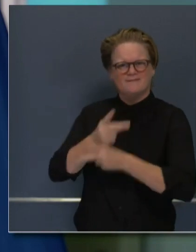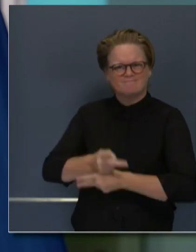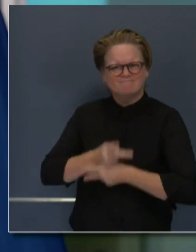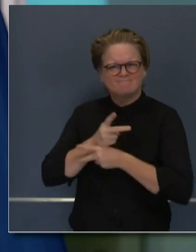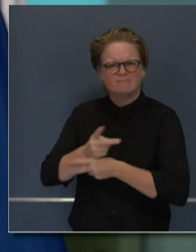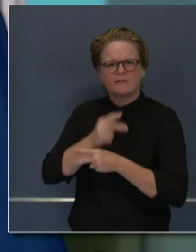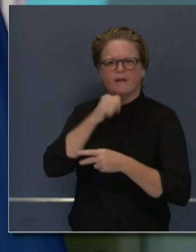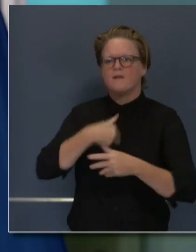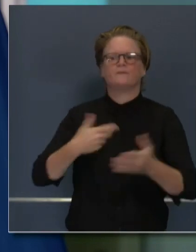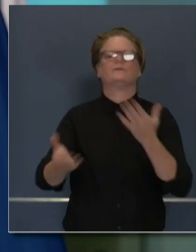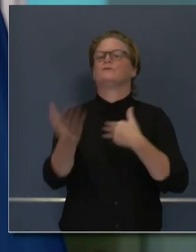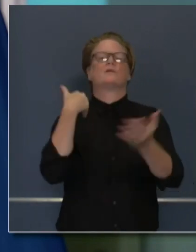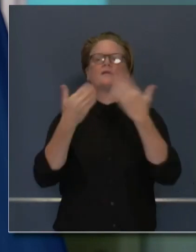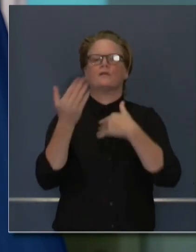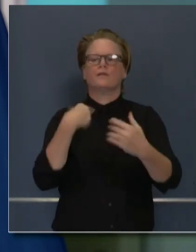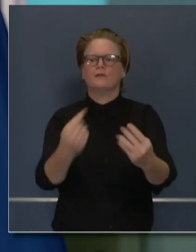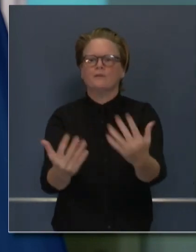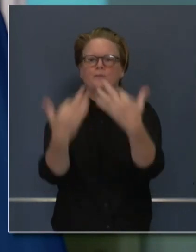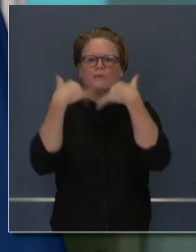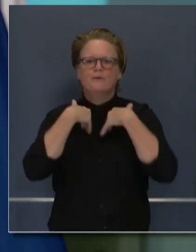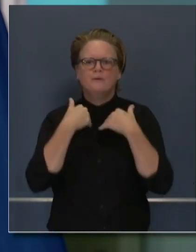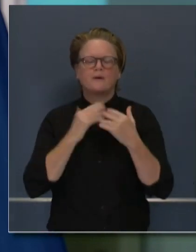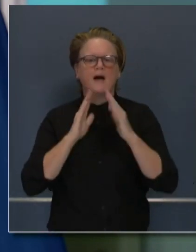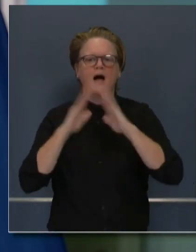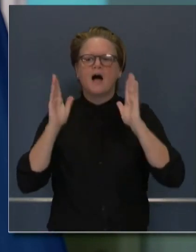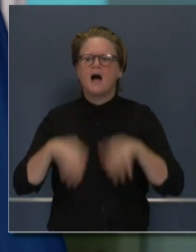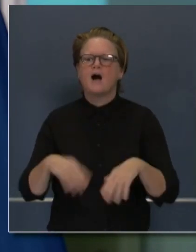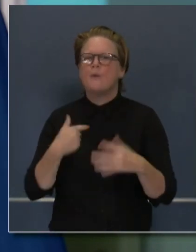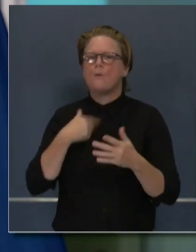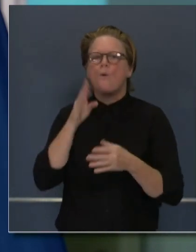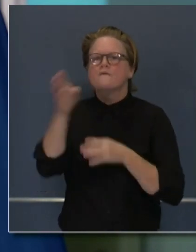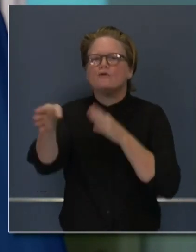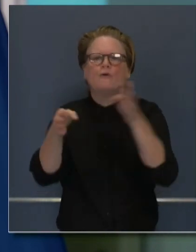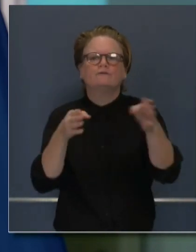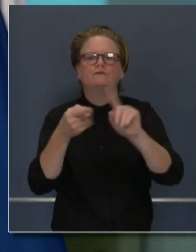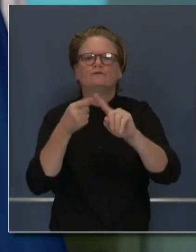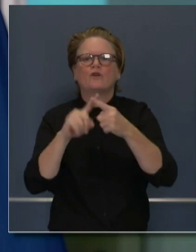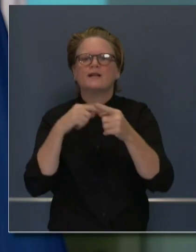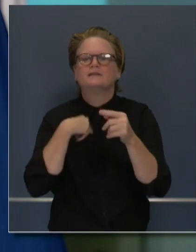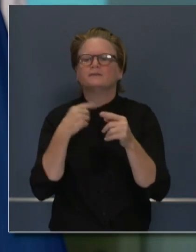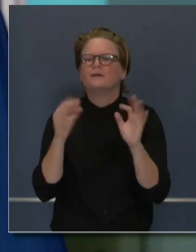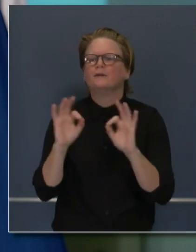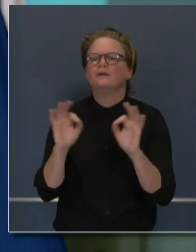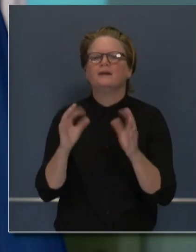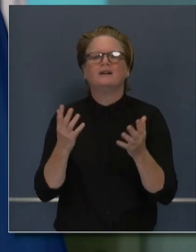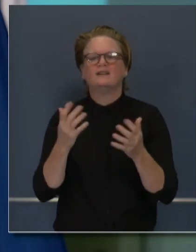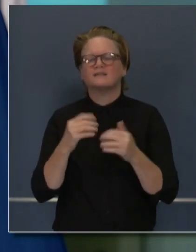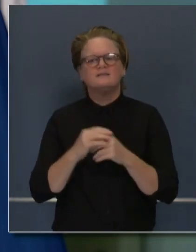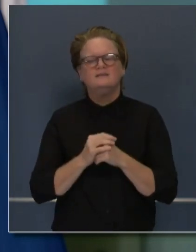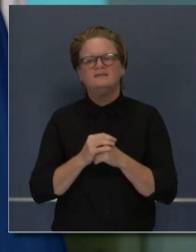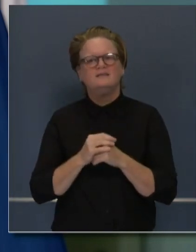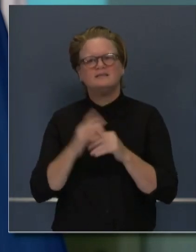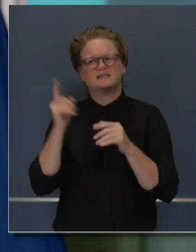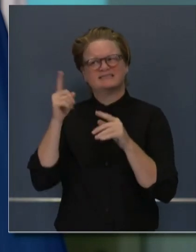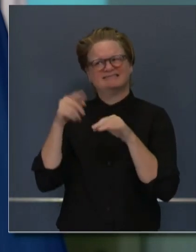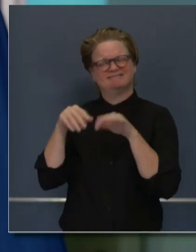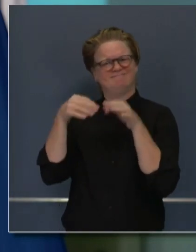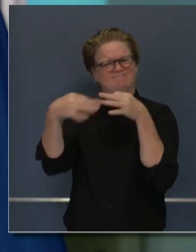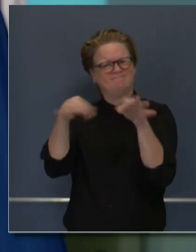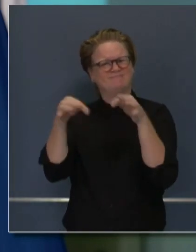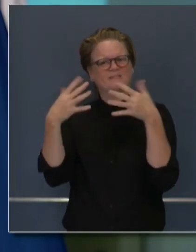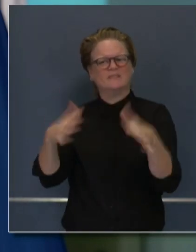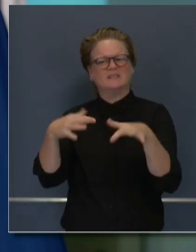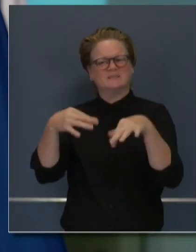activities to be outdoors. He made some updates today in terms of his comments about any activities that are indoor and the importance of wearing